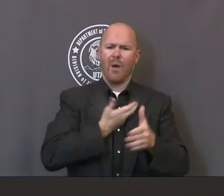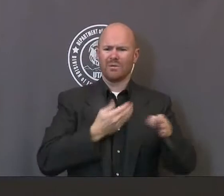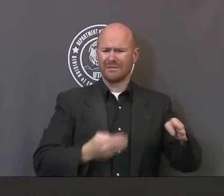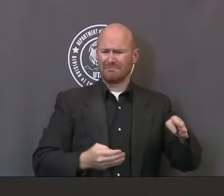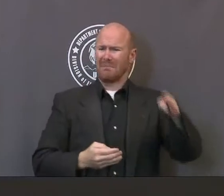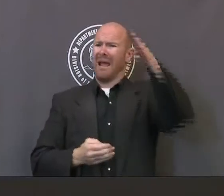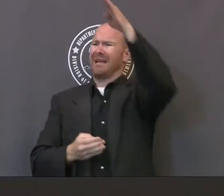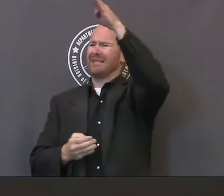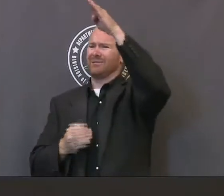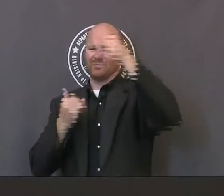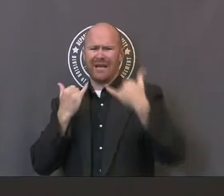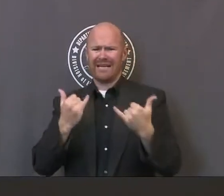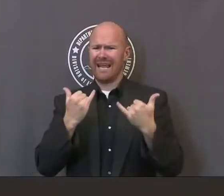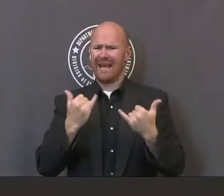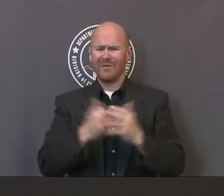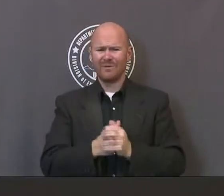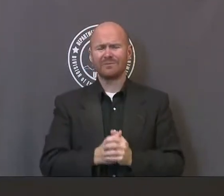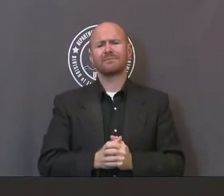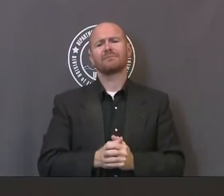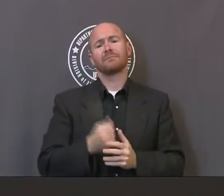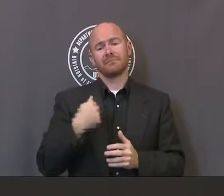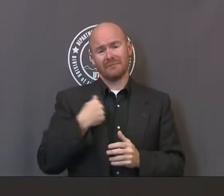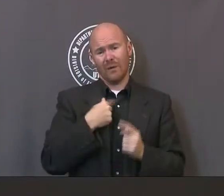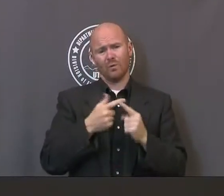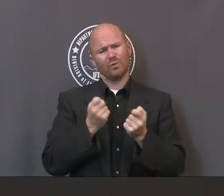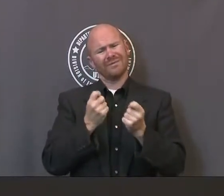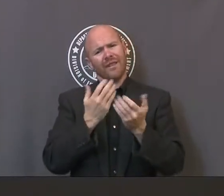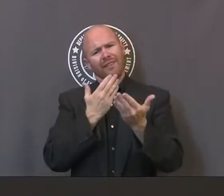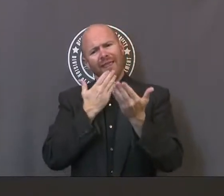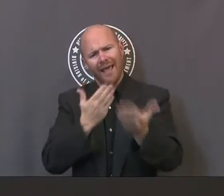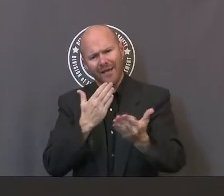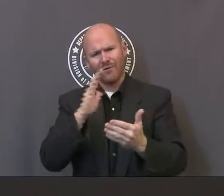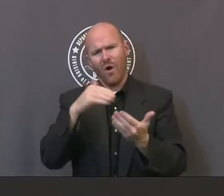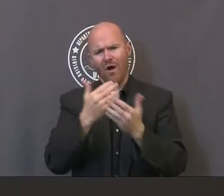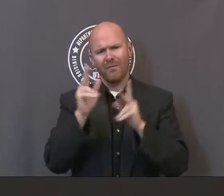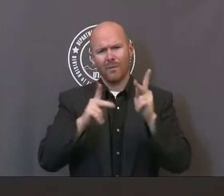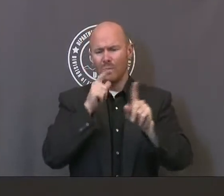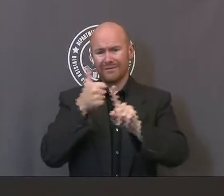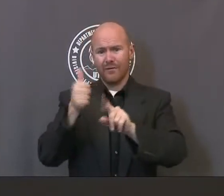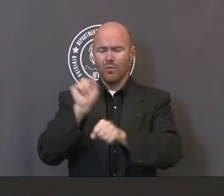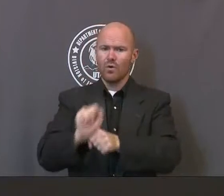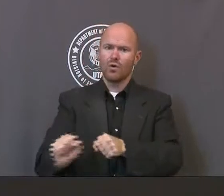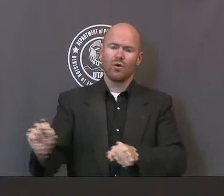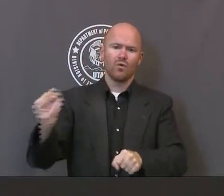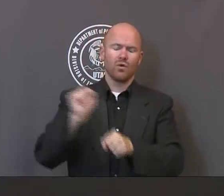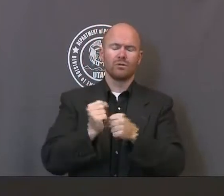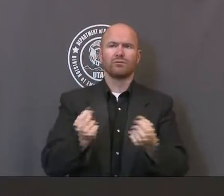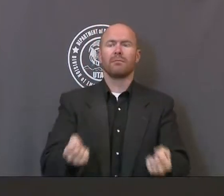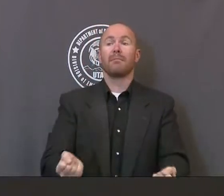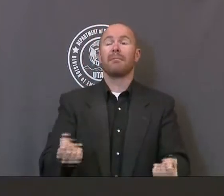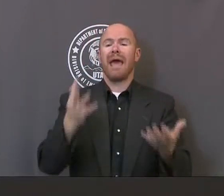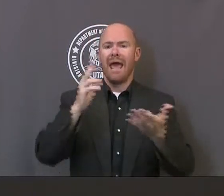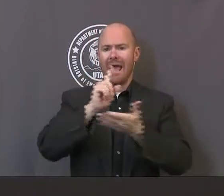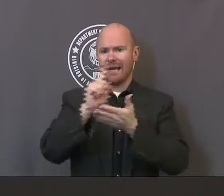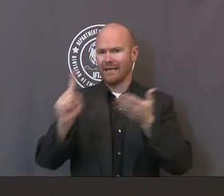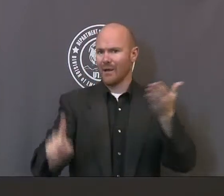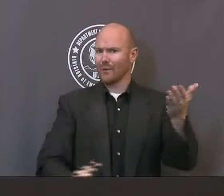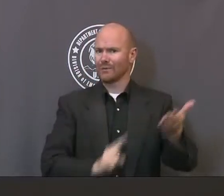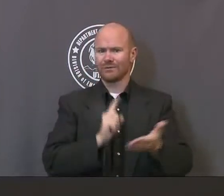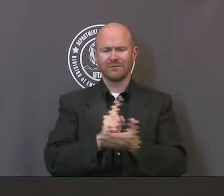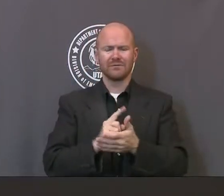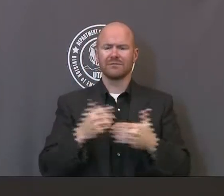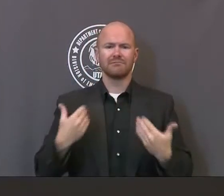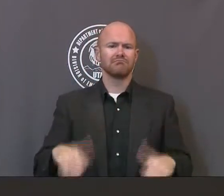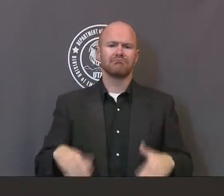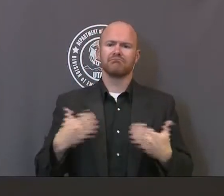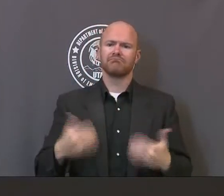situation that we're in. And I want to express thanks to each of those who have come together to do this. It has been done